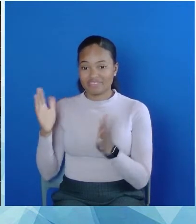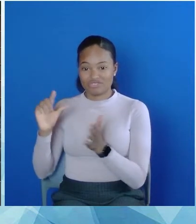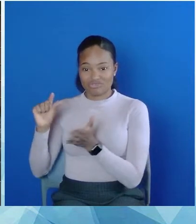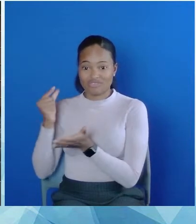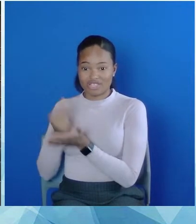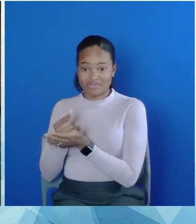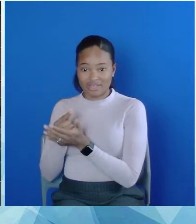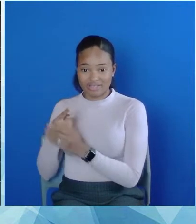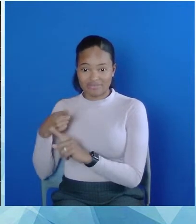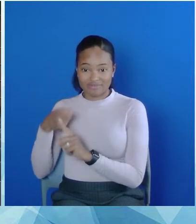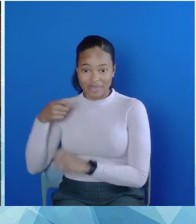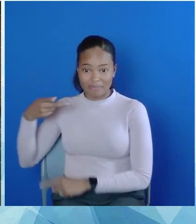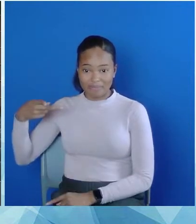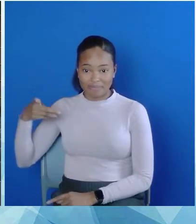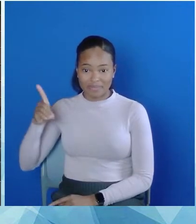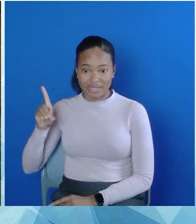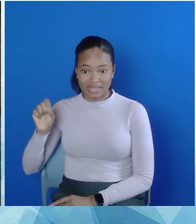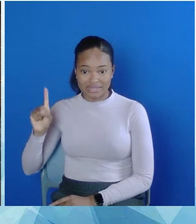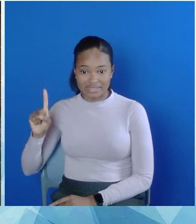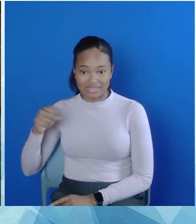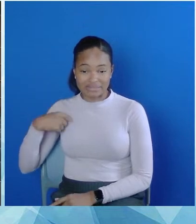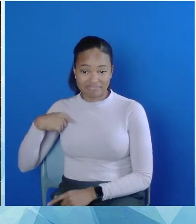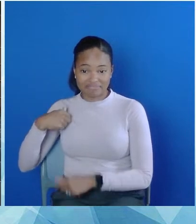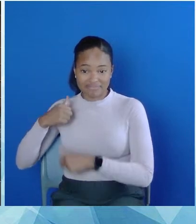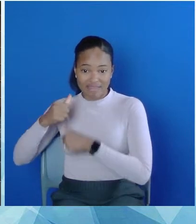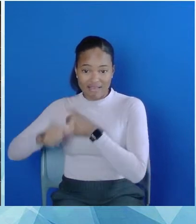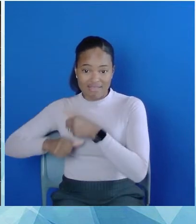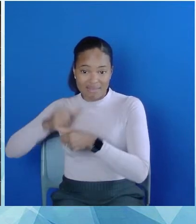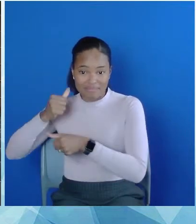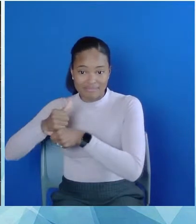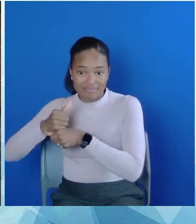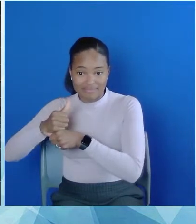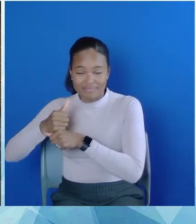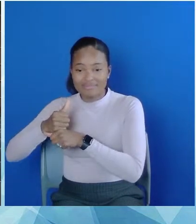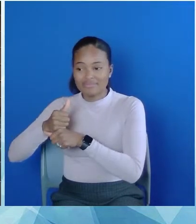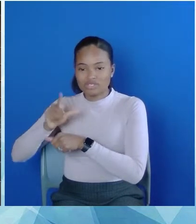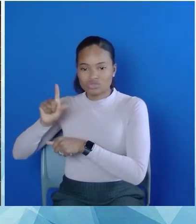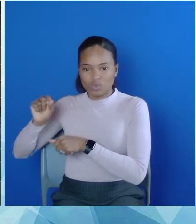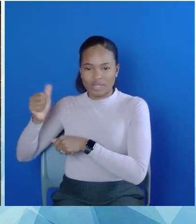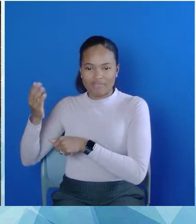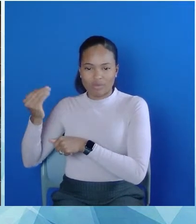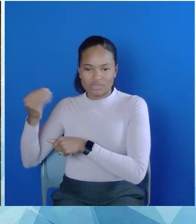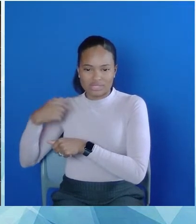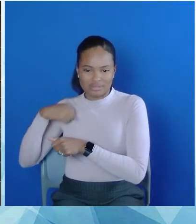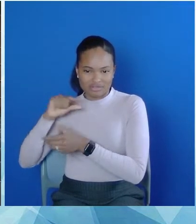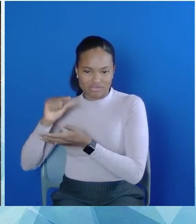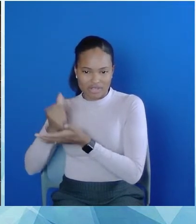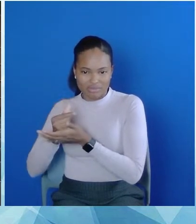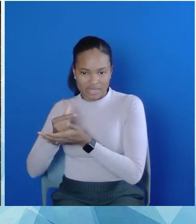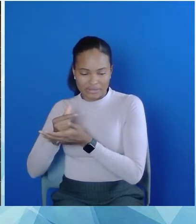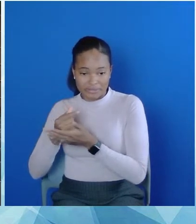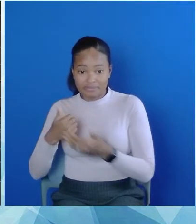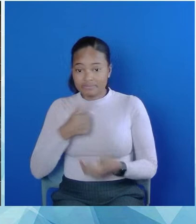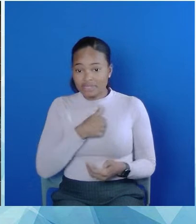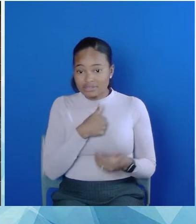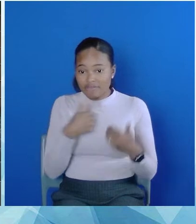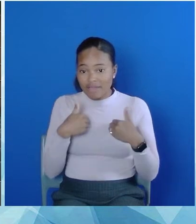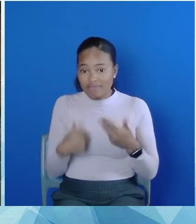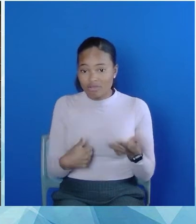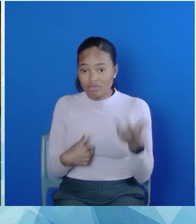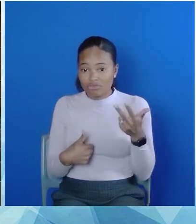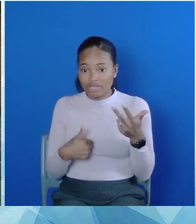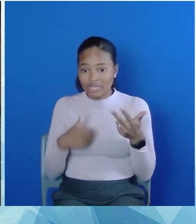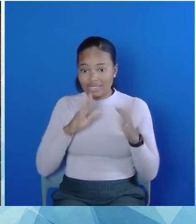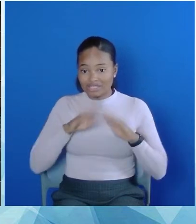PDSD. I'm an alumni from 2014. I have 3 children. I have children in